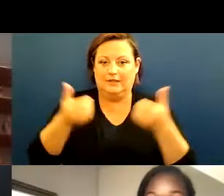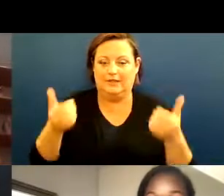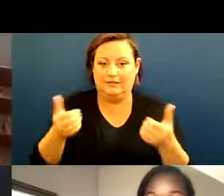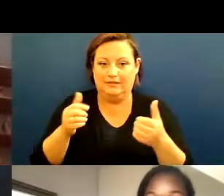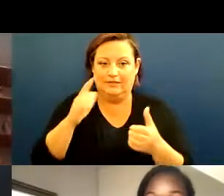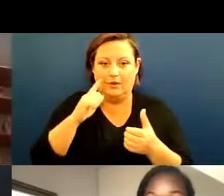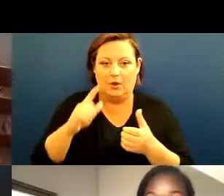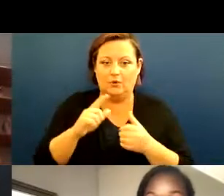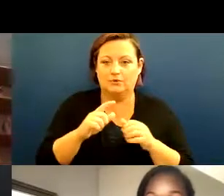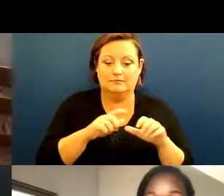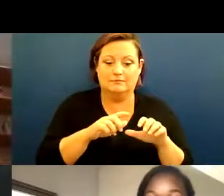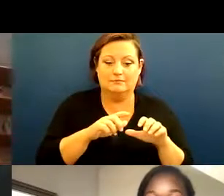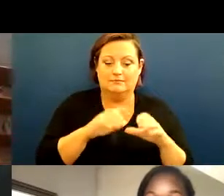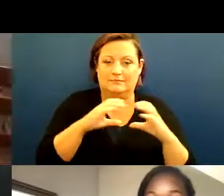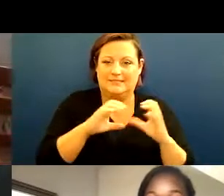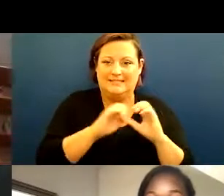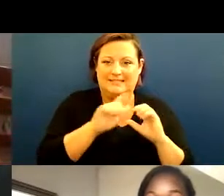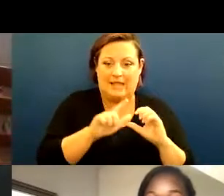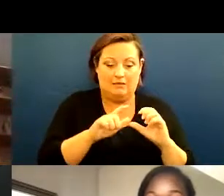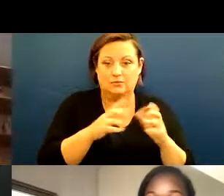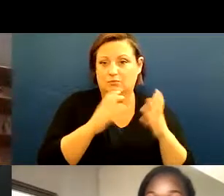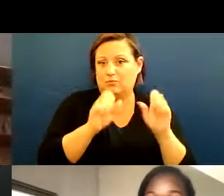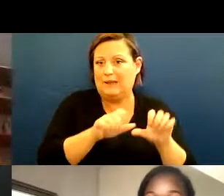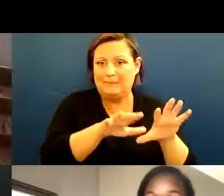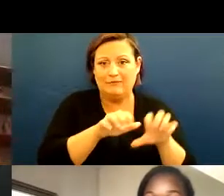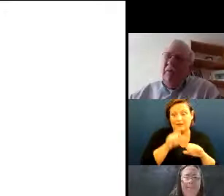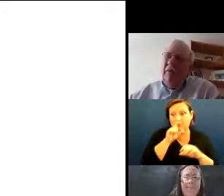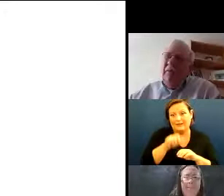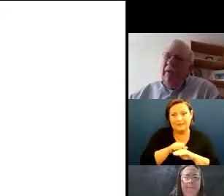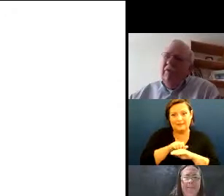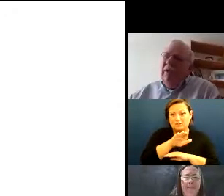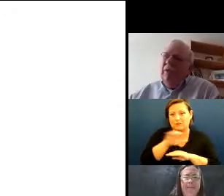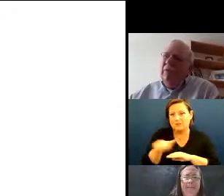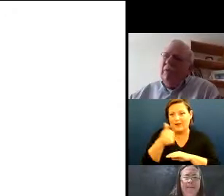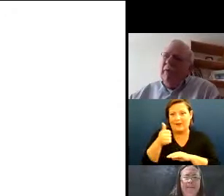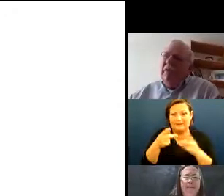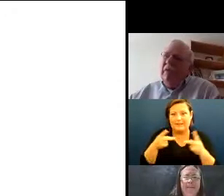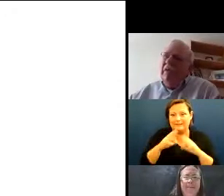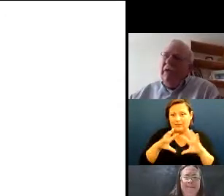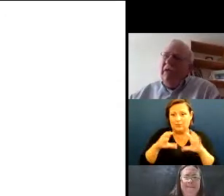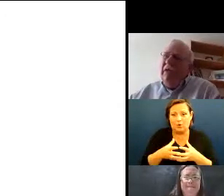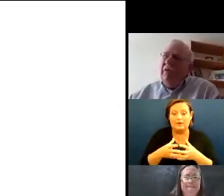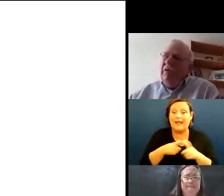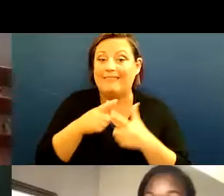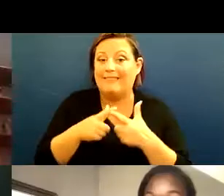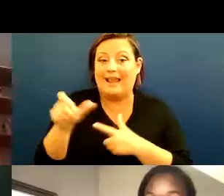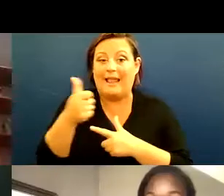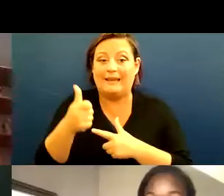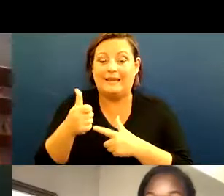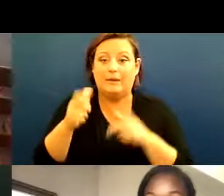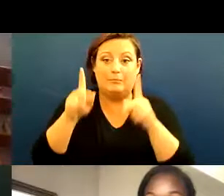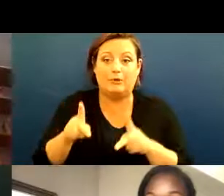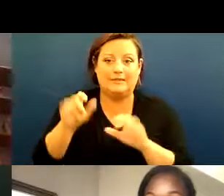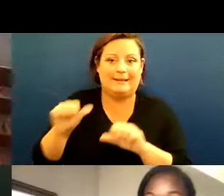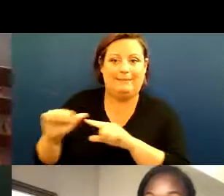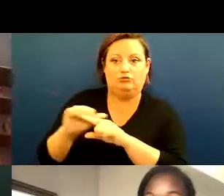into keratinocytes, freeze them, essentially ship them any place in the world, and anyone can be trained to use a spray-on skin device to deliver them